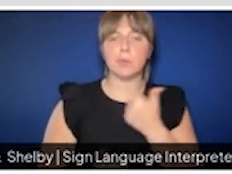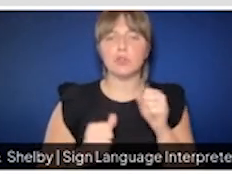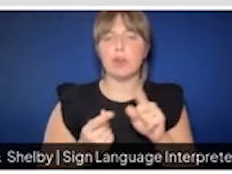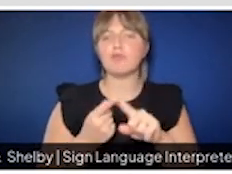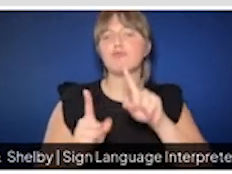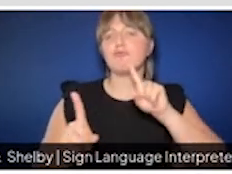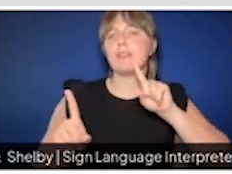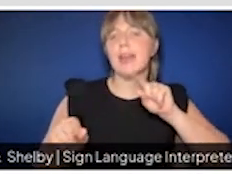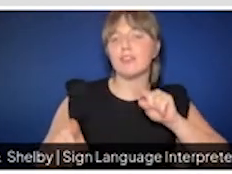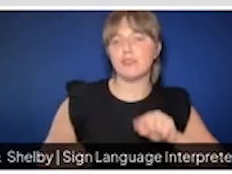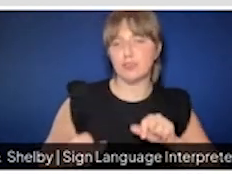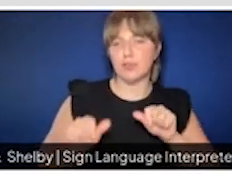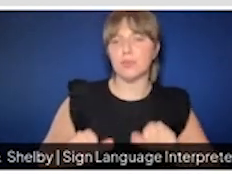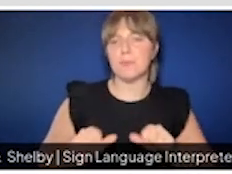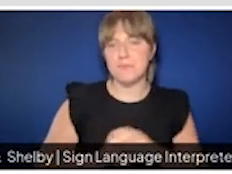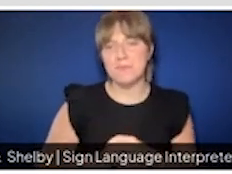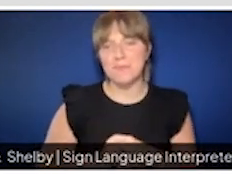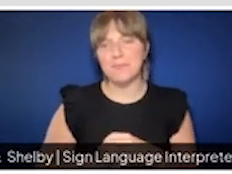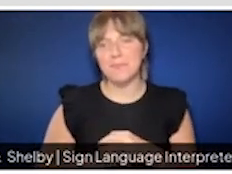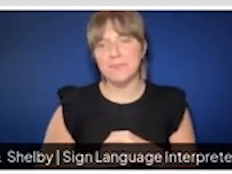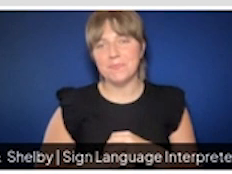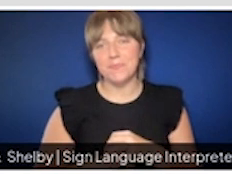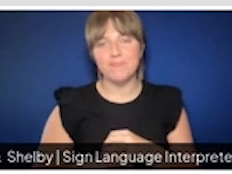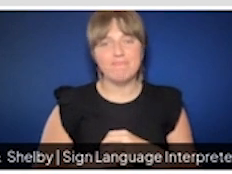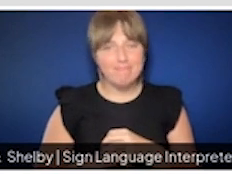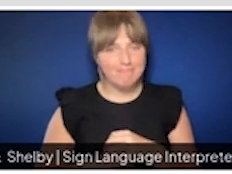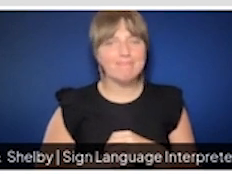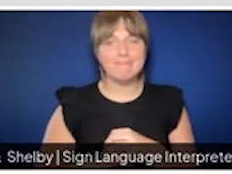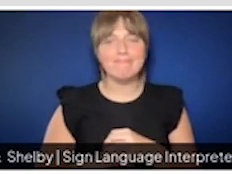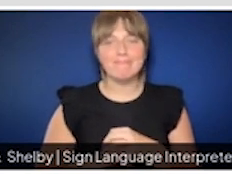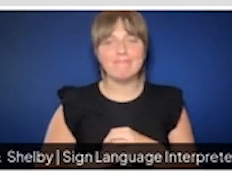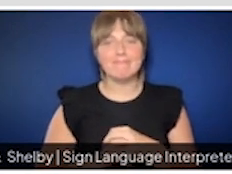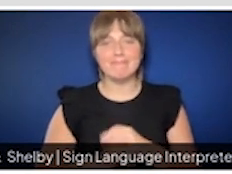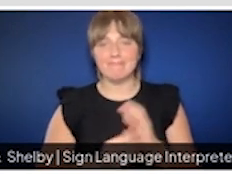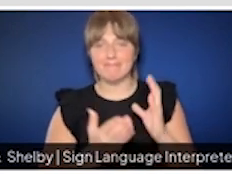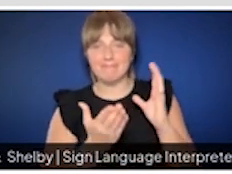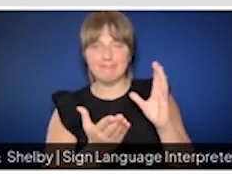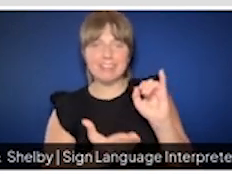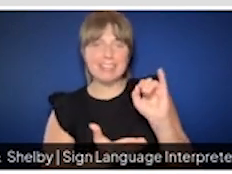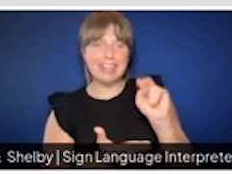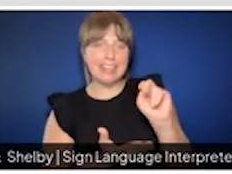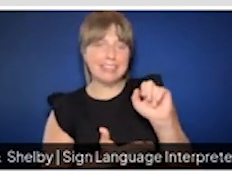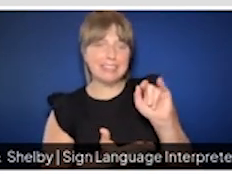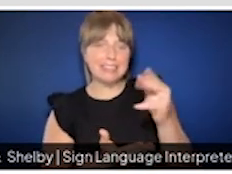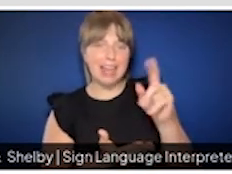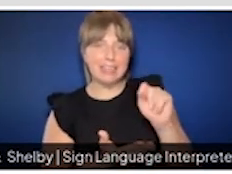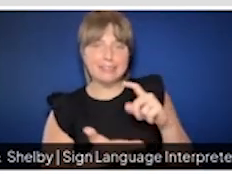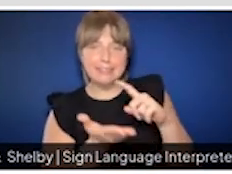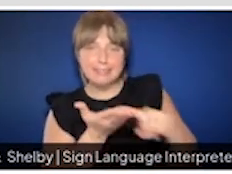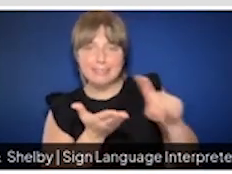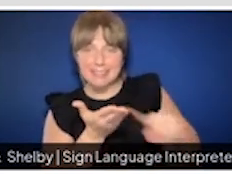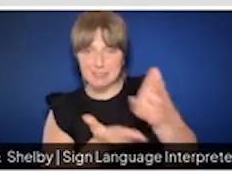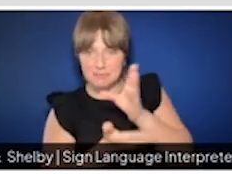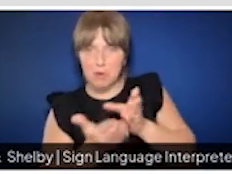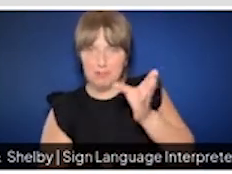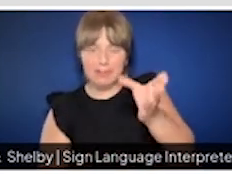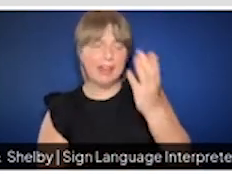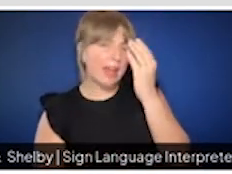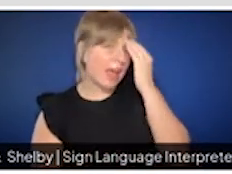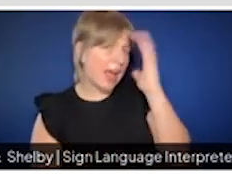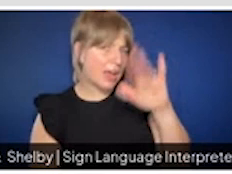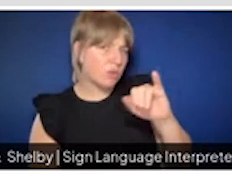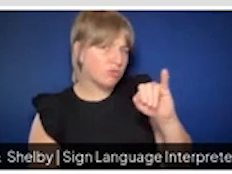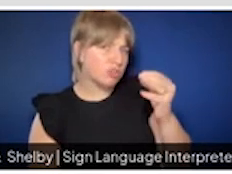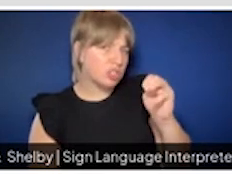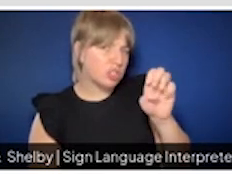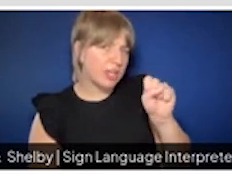well. All right, so that's the insights portion. James, I know we wanted to kind of give